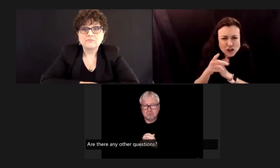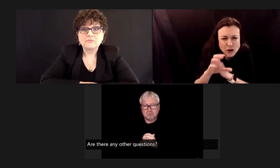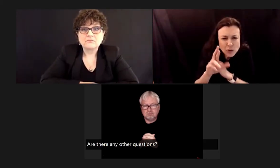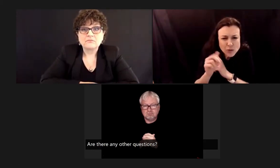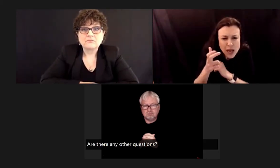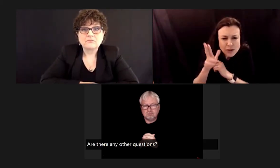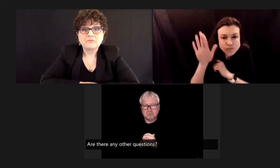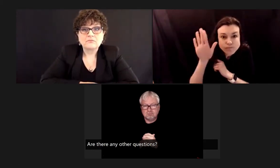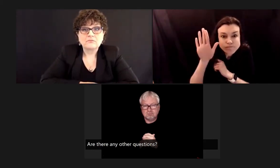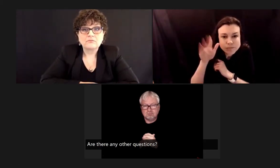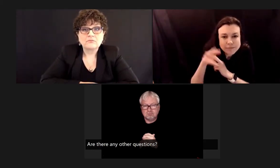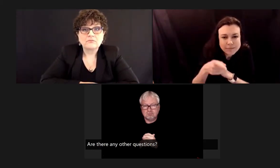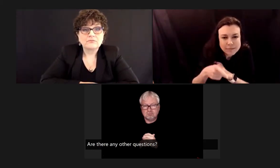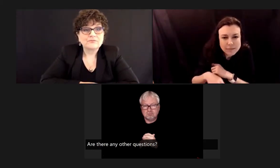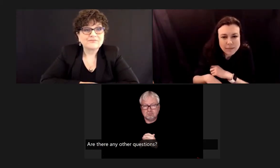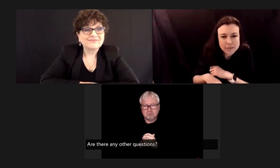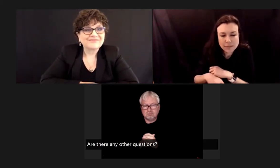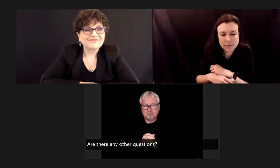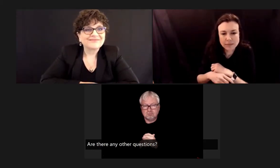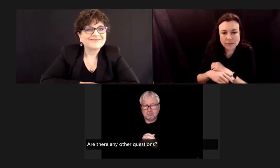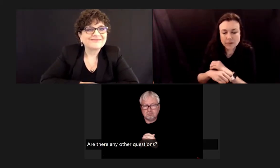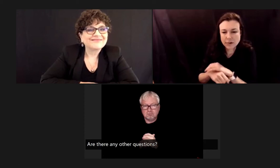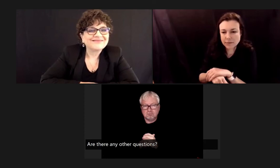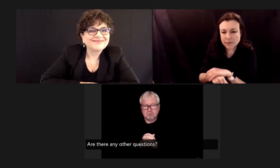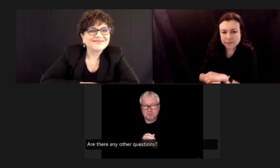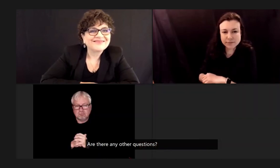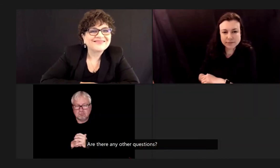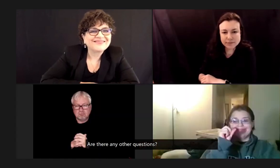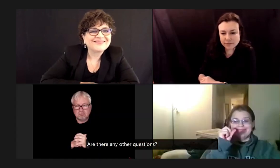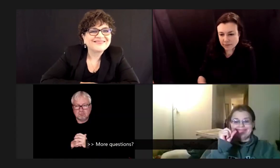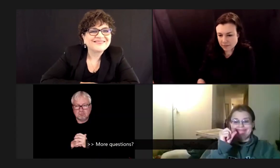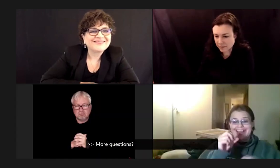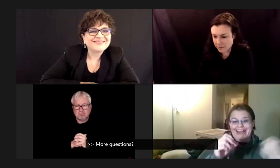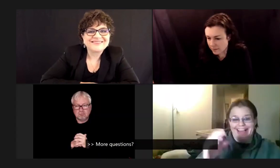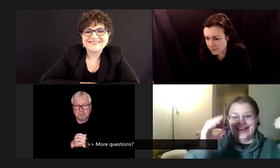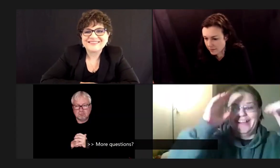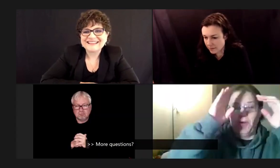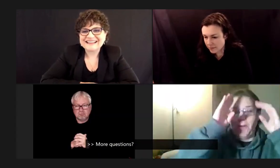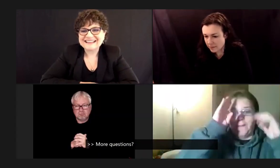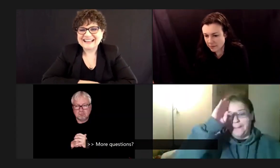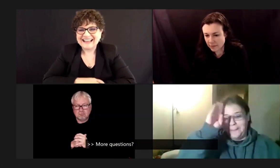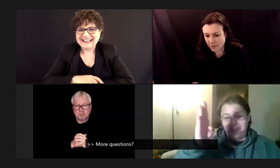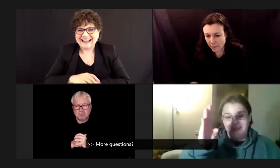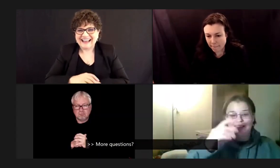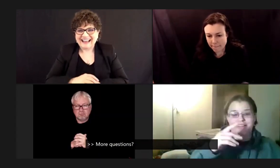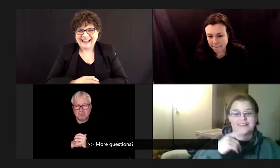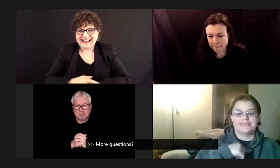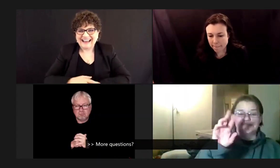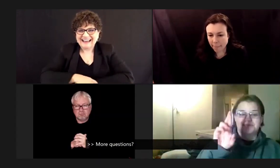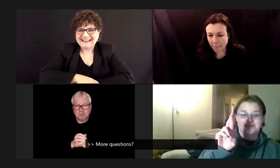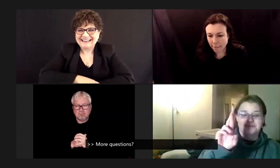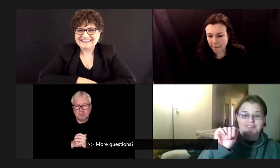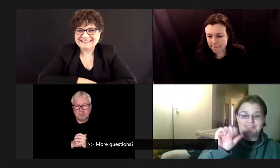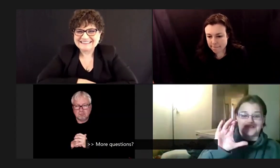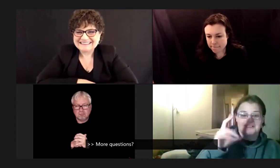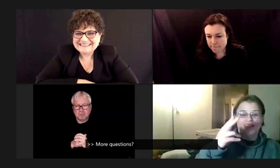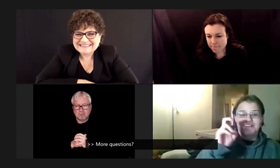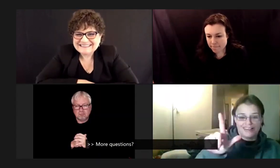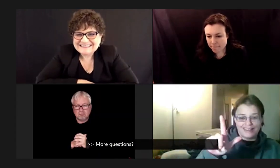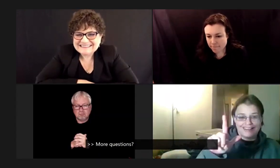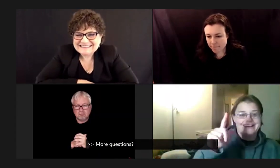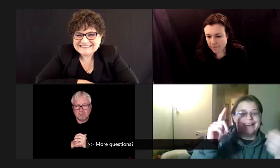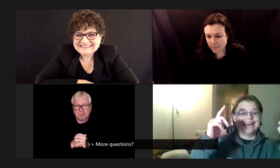More questions? I actually think I see Rachel up there. If we could spotlight her. Great.